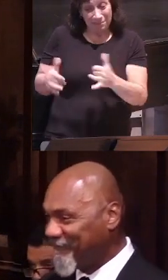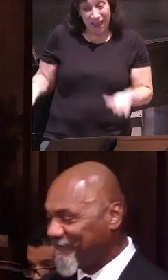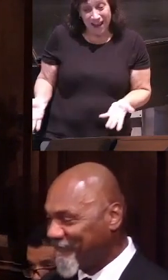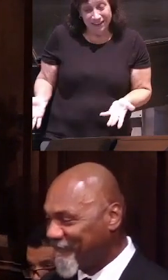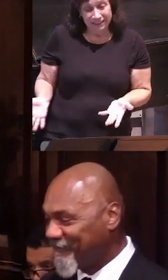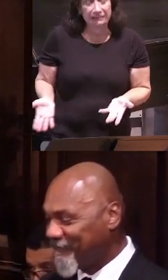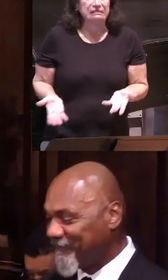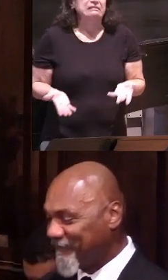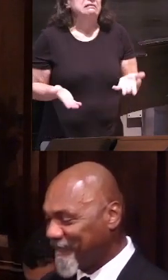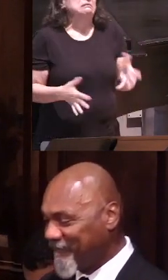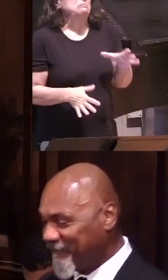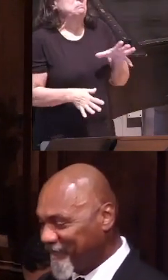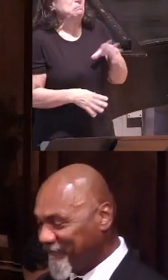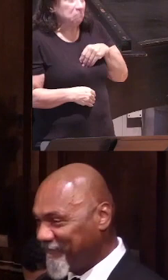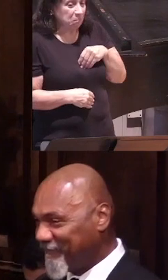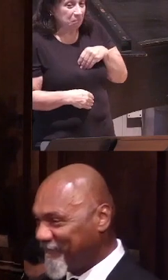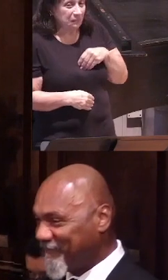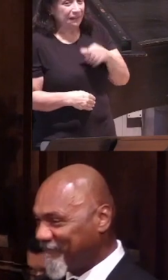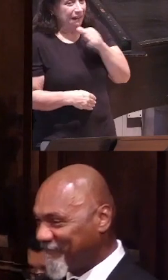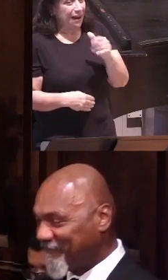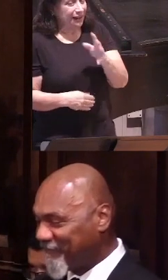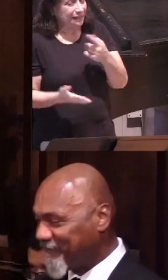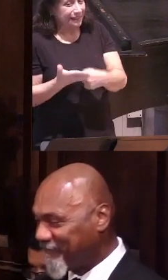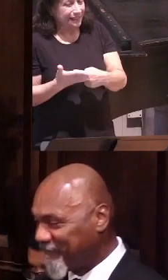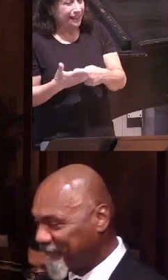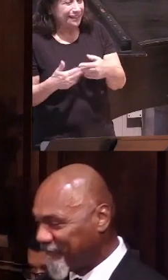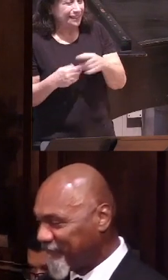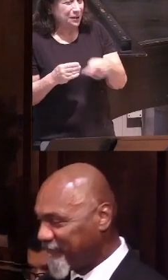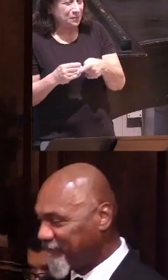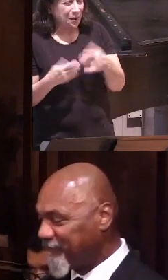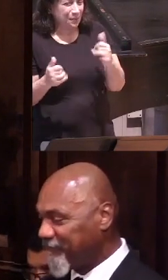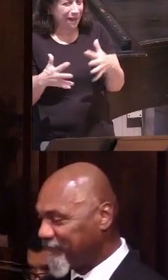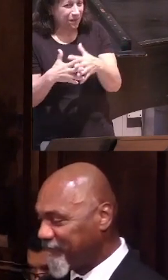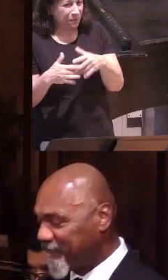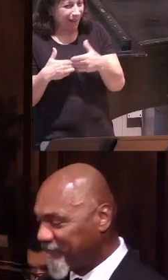Needless to say, I didn't talk too much about playing football after that.